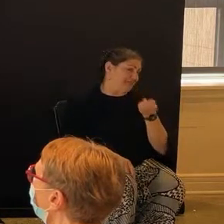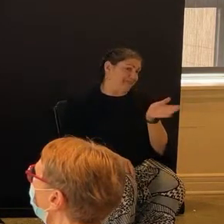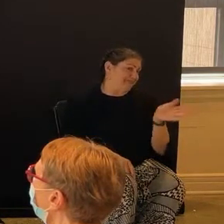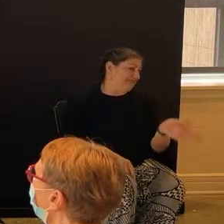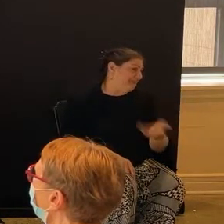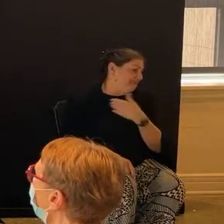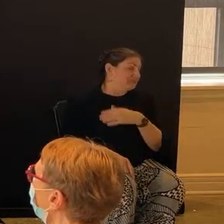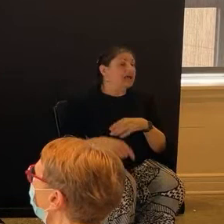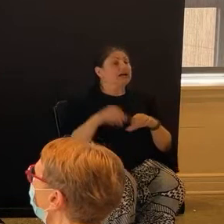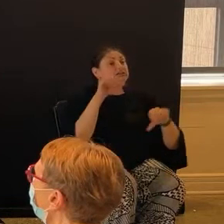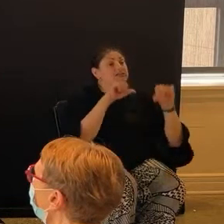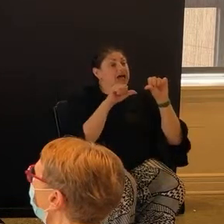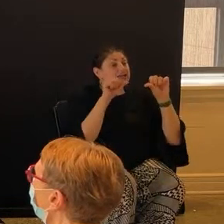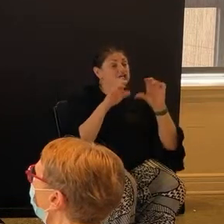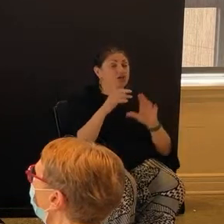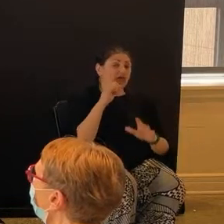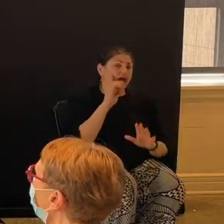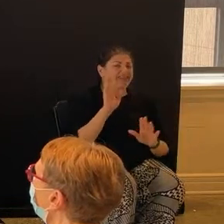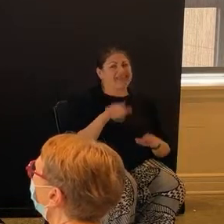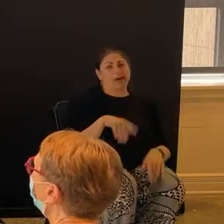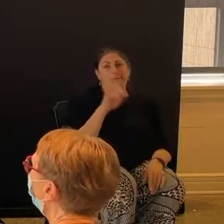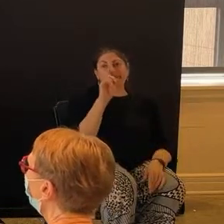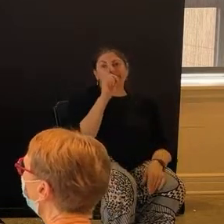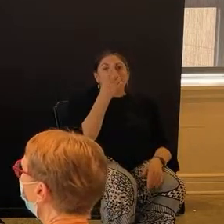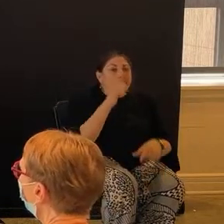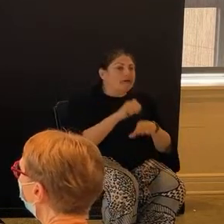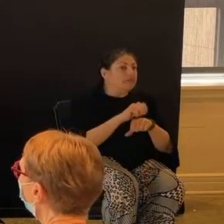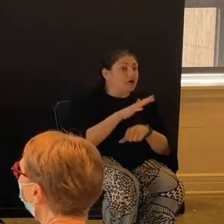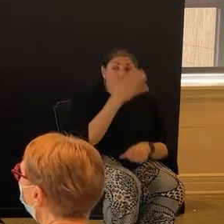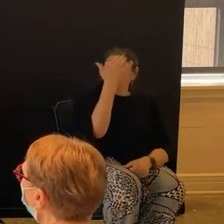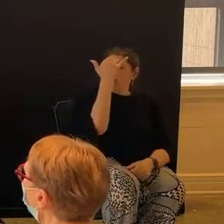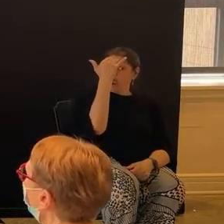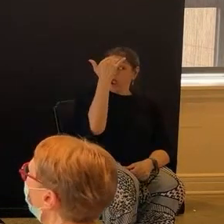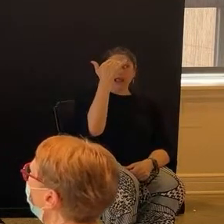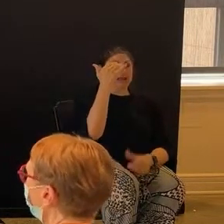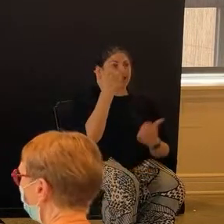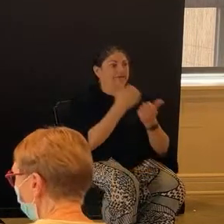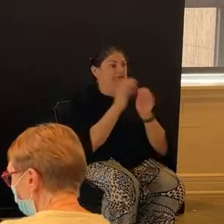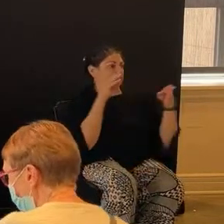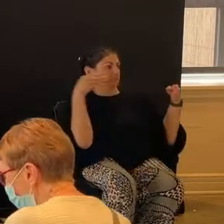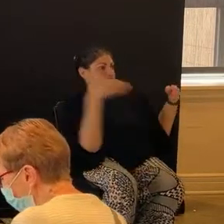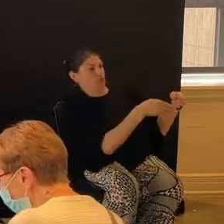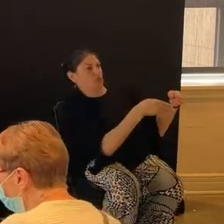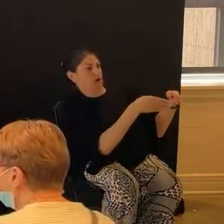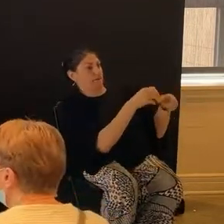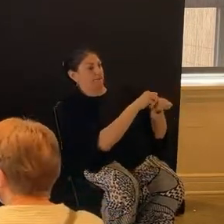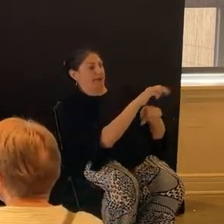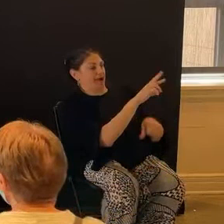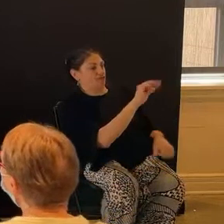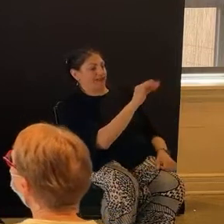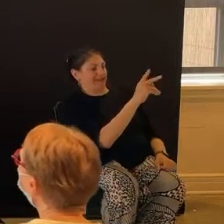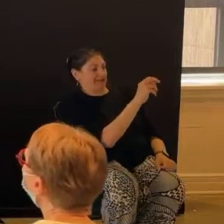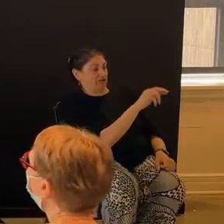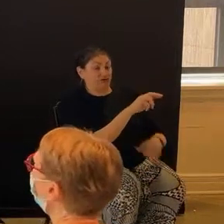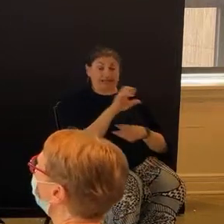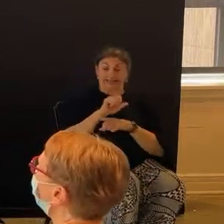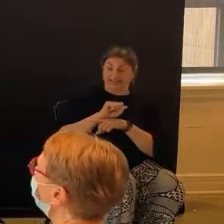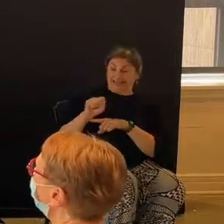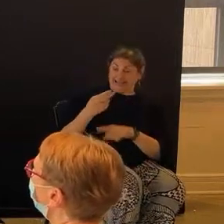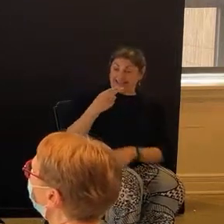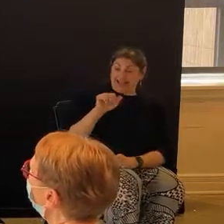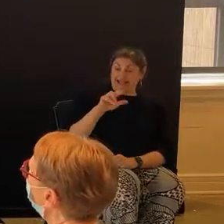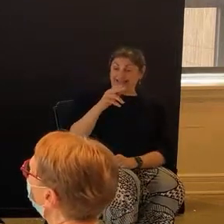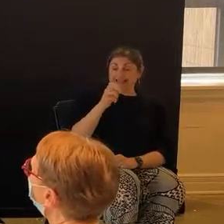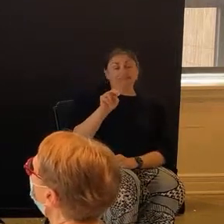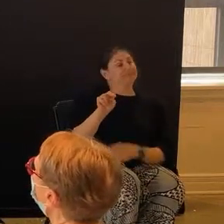sense, because most of the attention was being paid at Mount Rainier. And so Mount St. Helens was just a